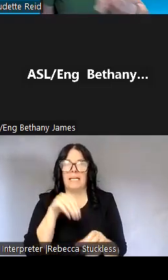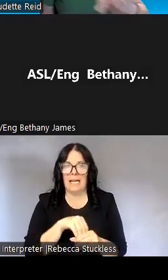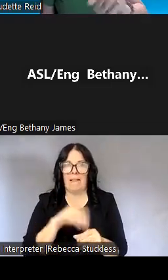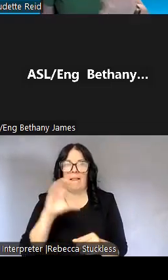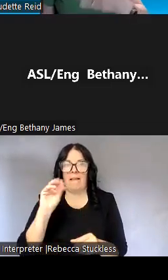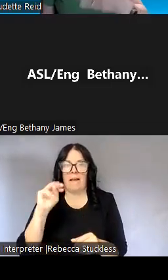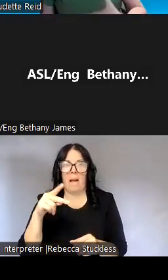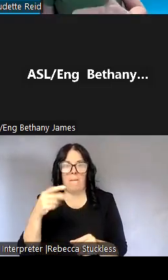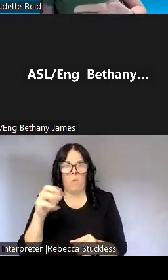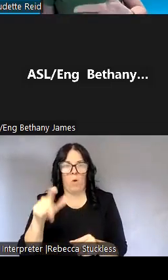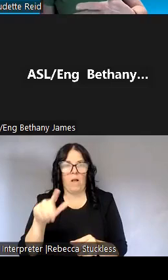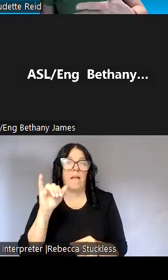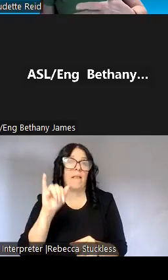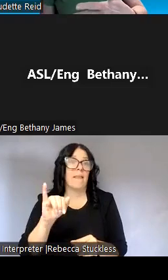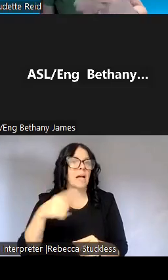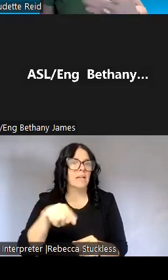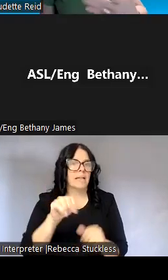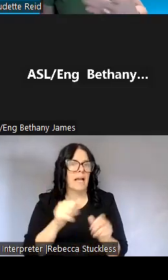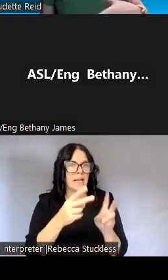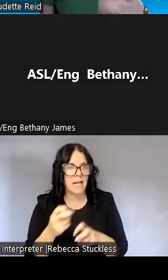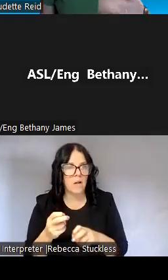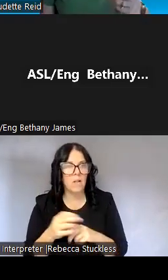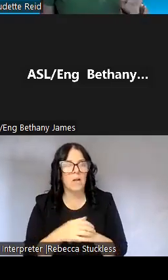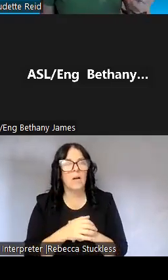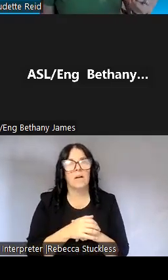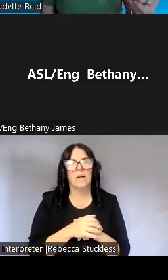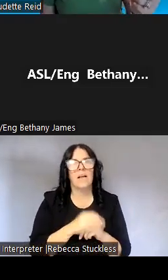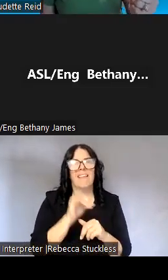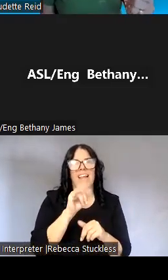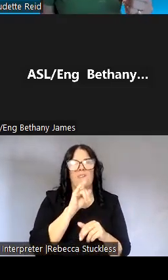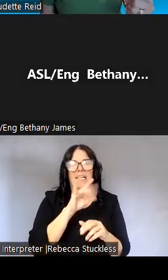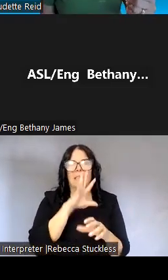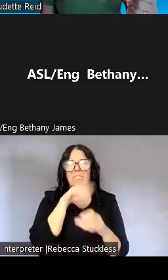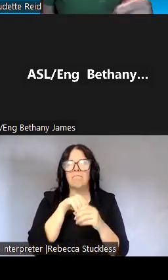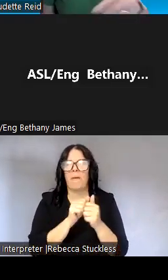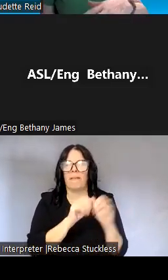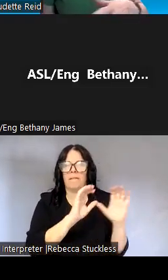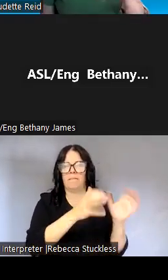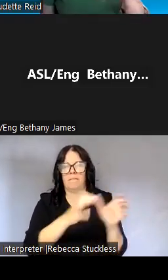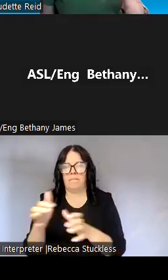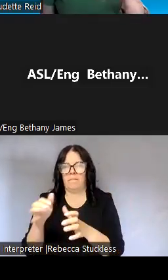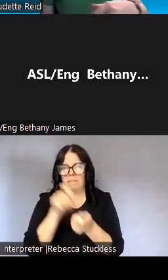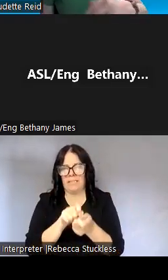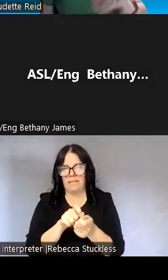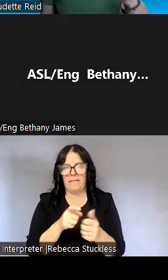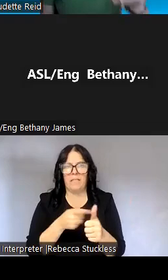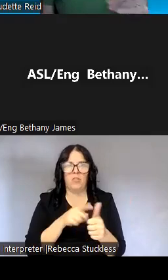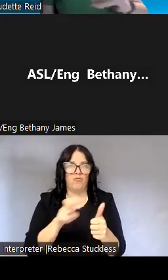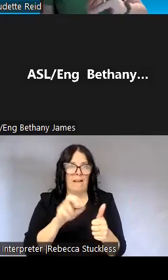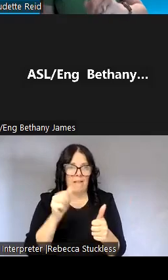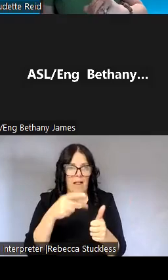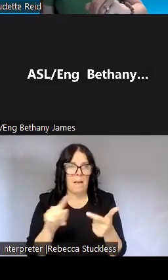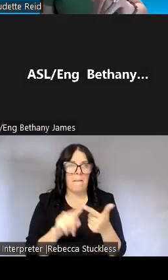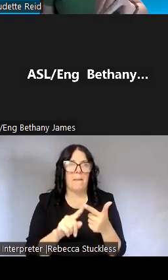so those are apps that you can download. They fall into a few categories: travel apps,